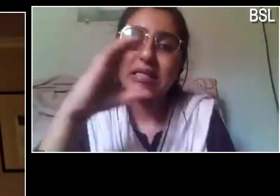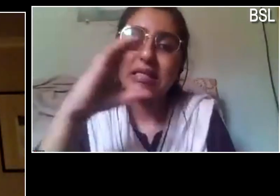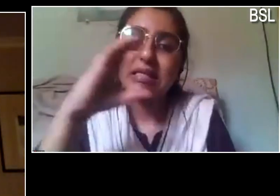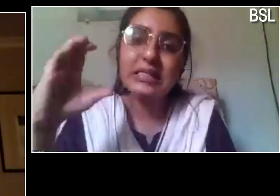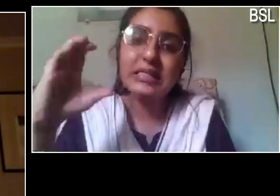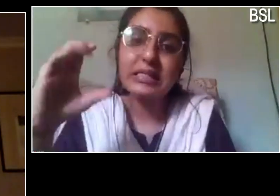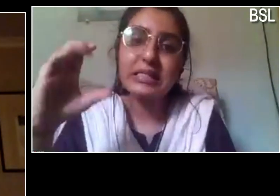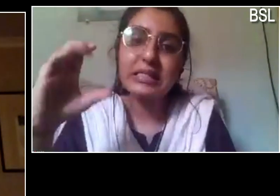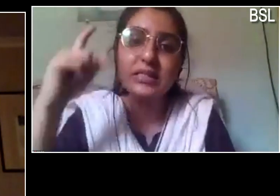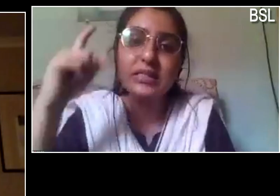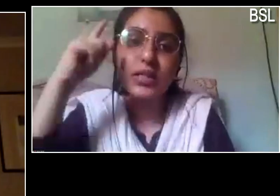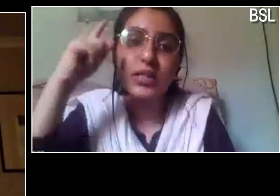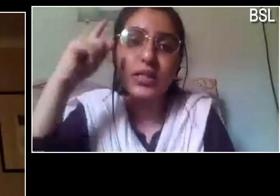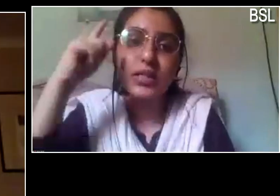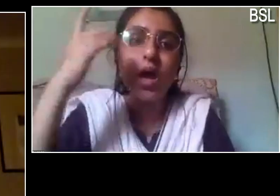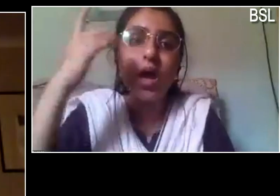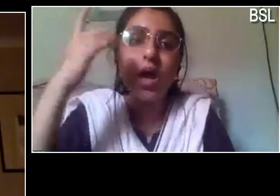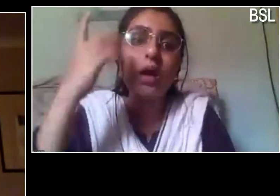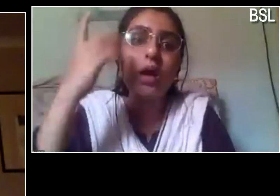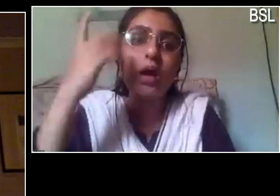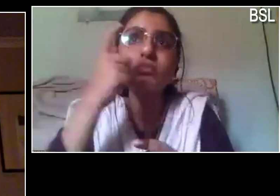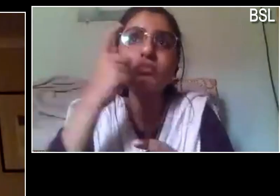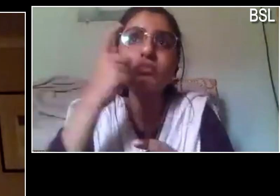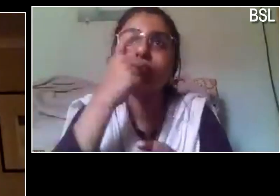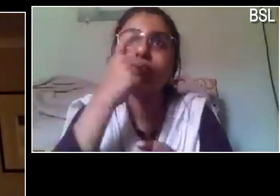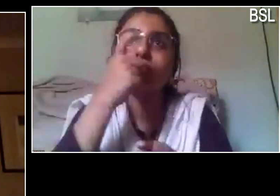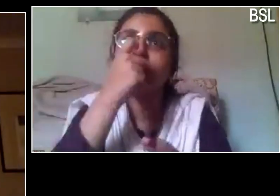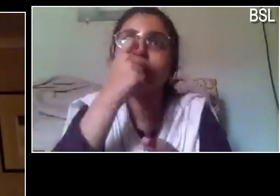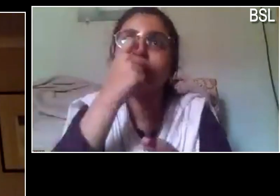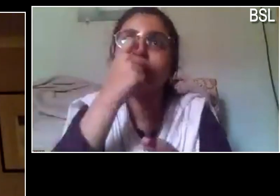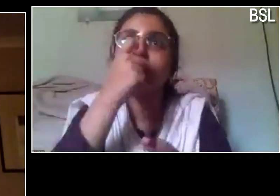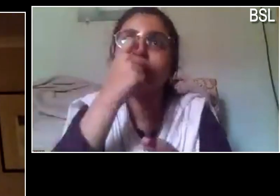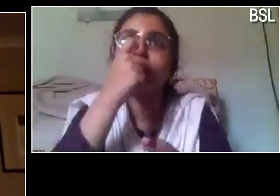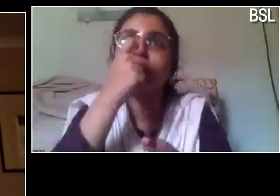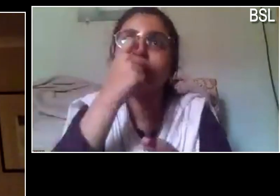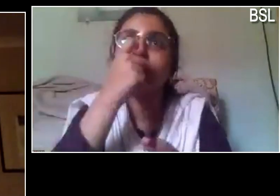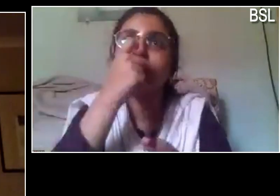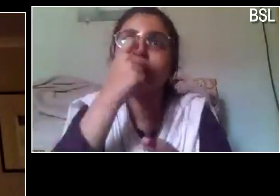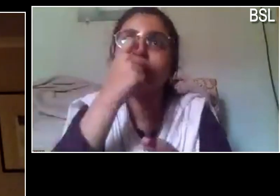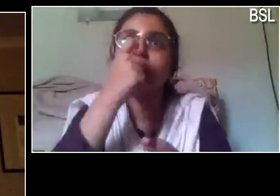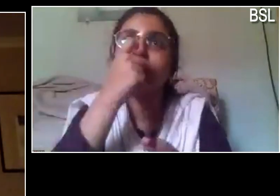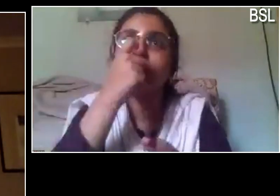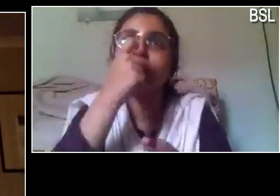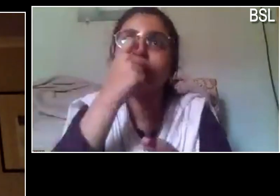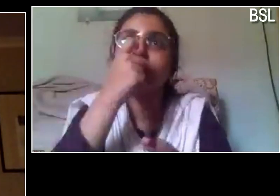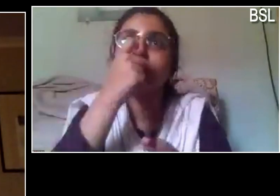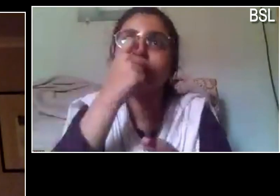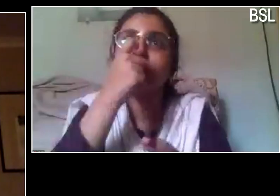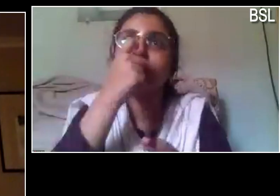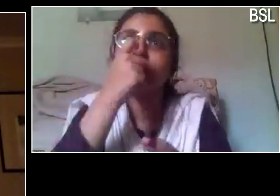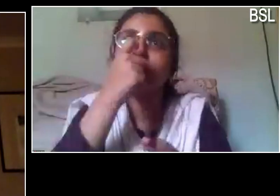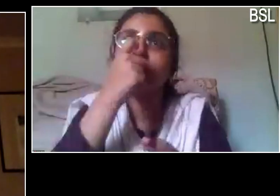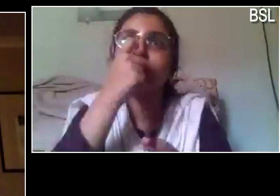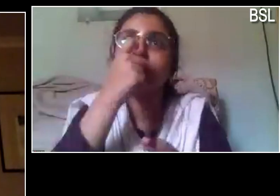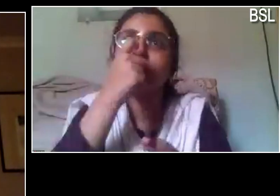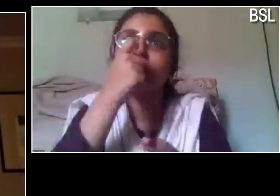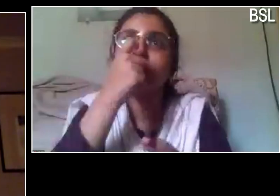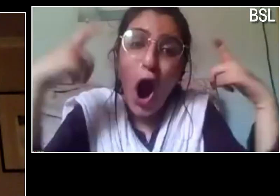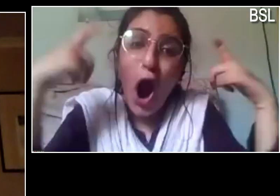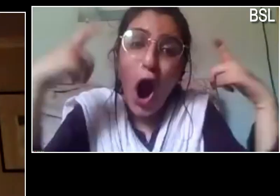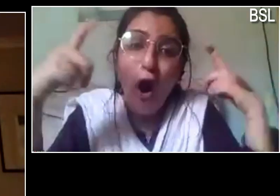quite strong jurisdictions. And one unique thing now with COVID-19 is that